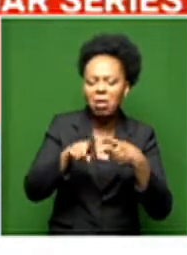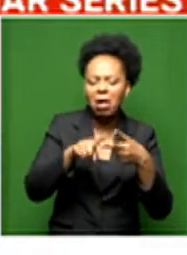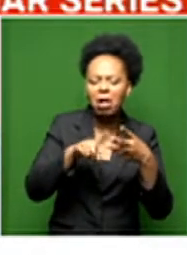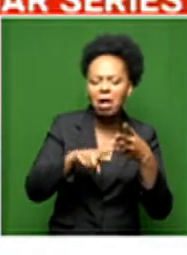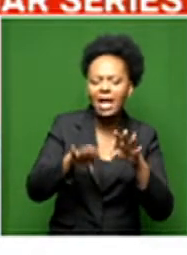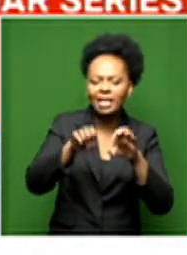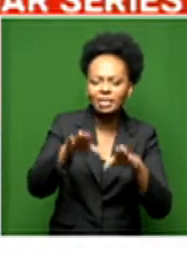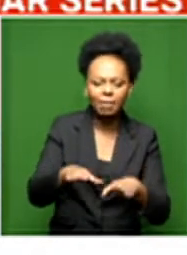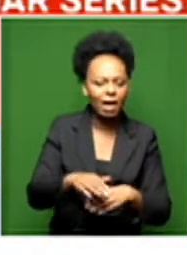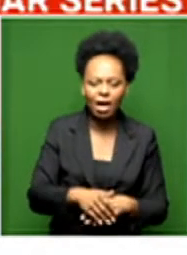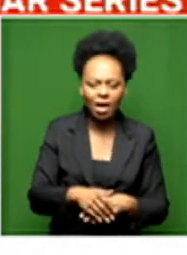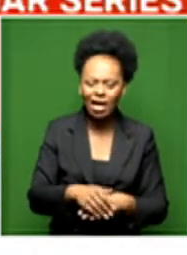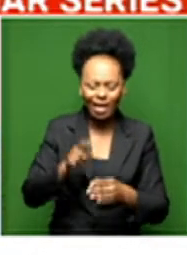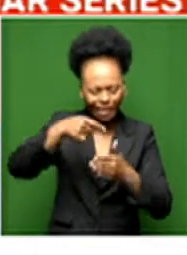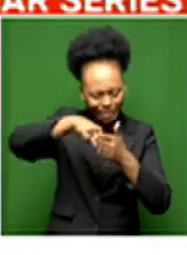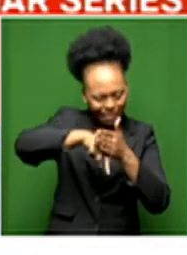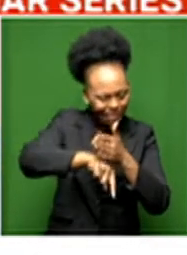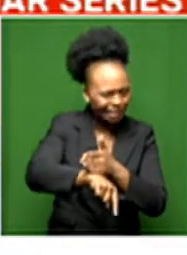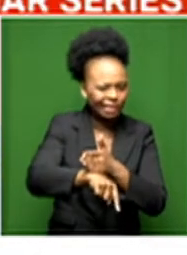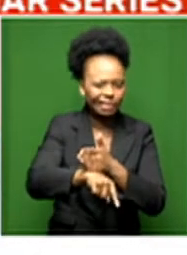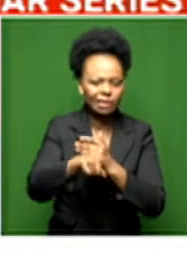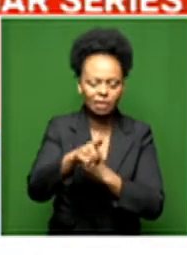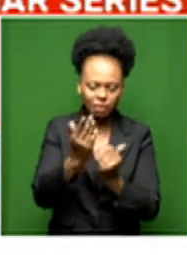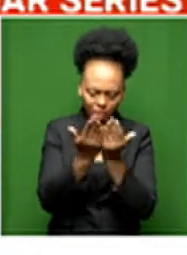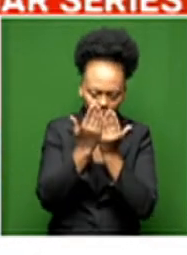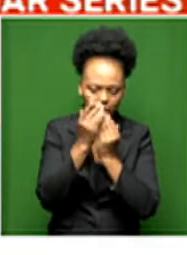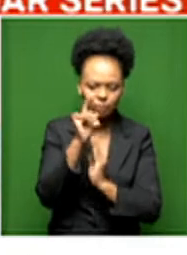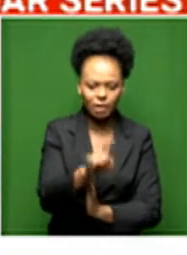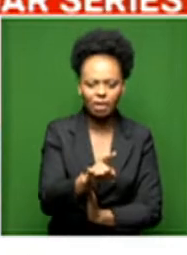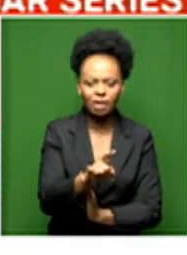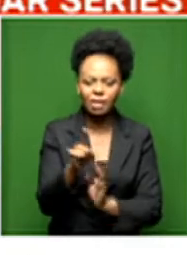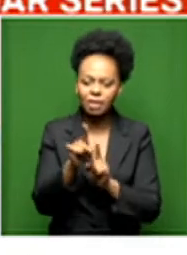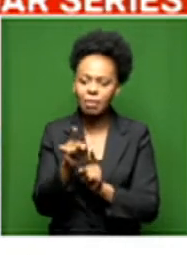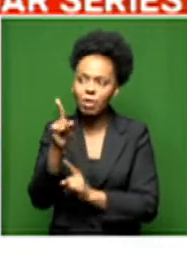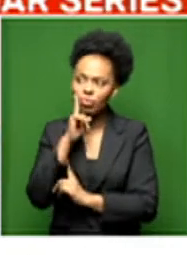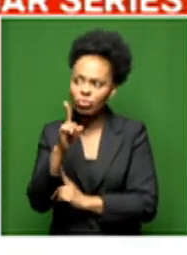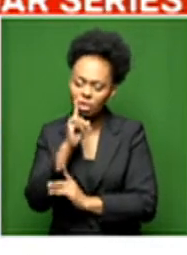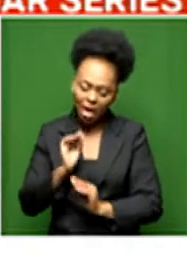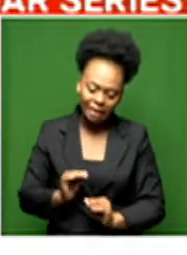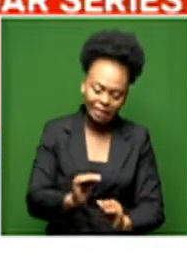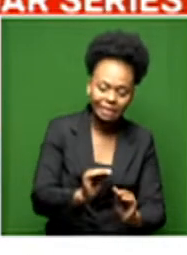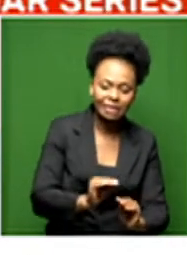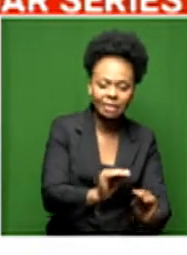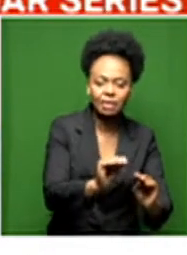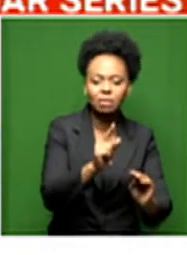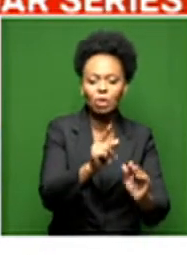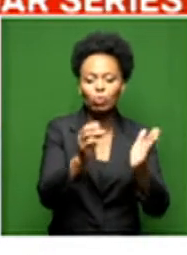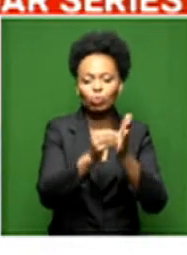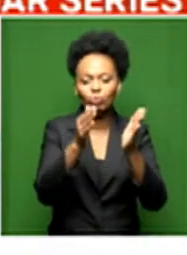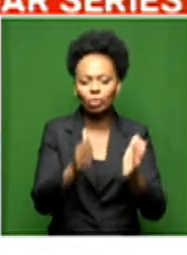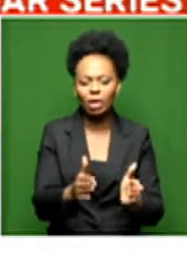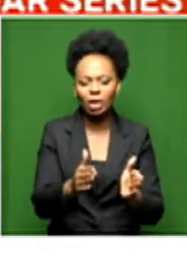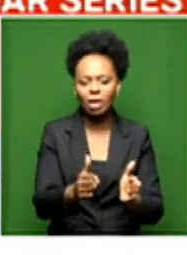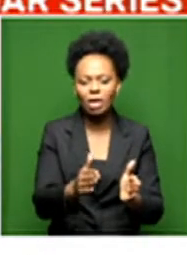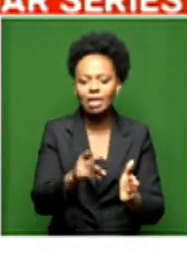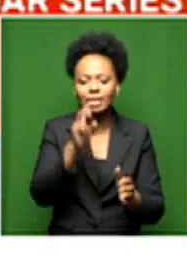because the idea of teaching and using these academic books is to stimulate